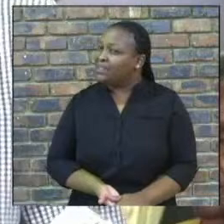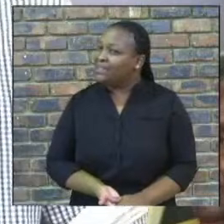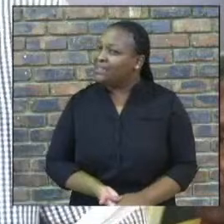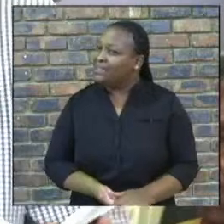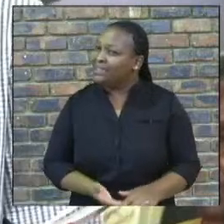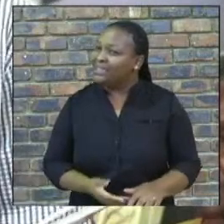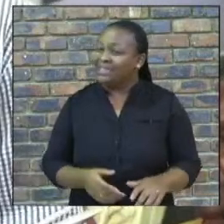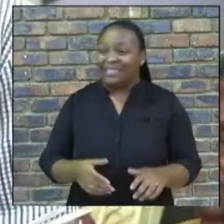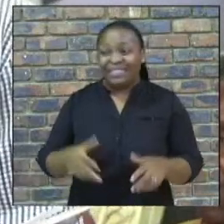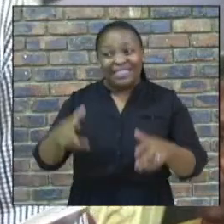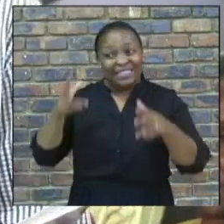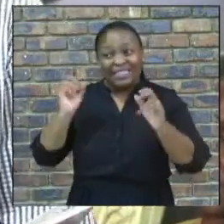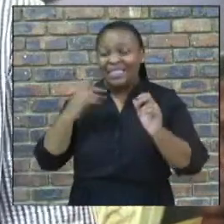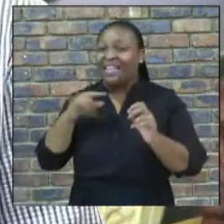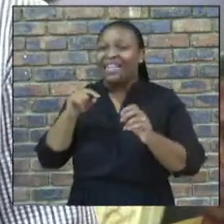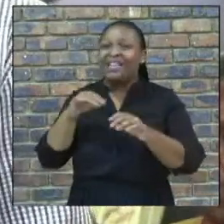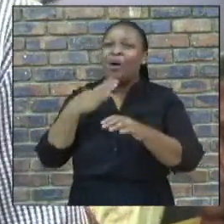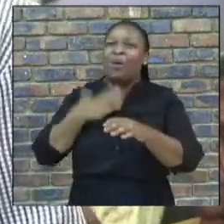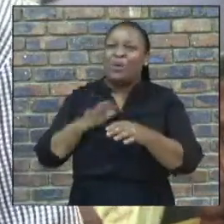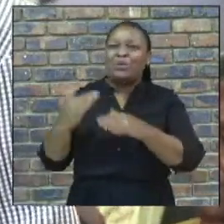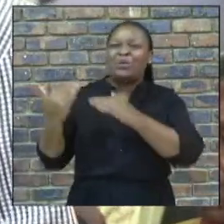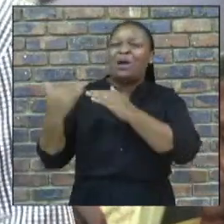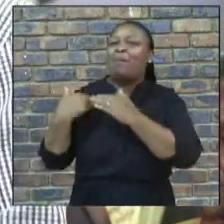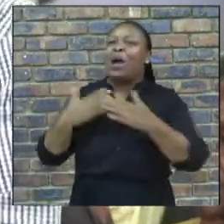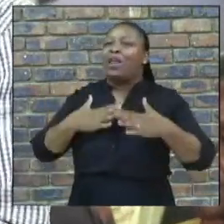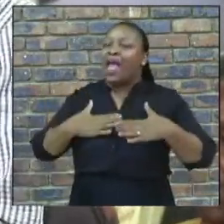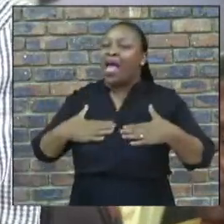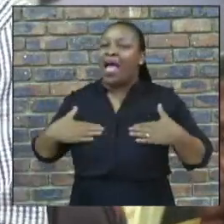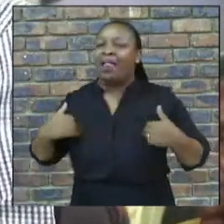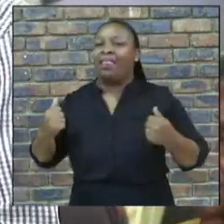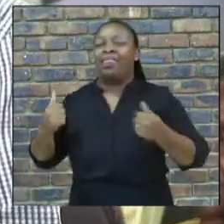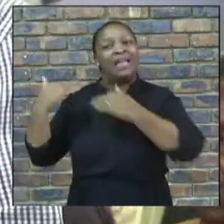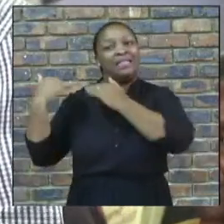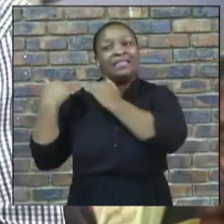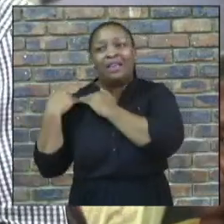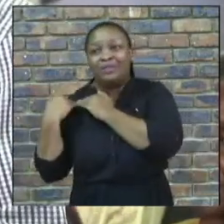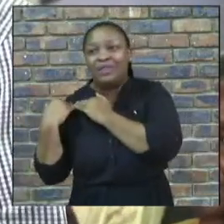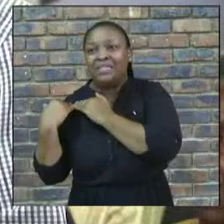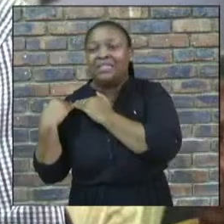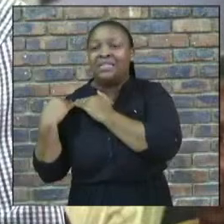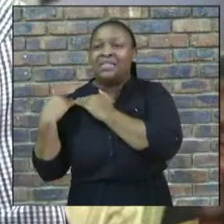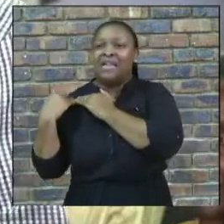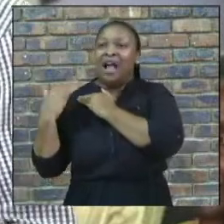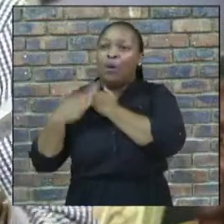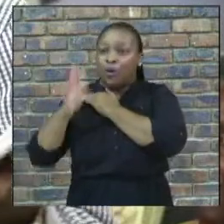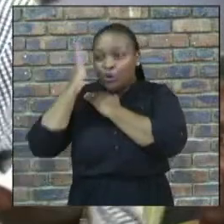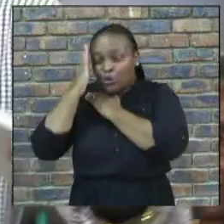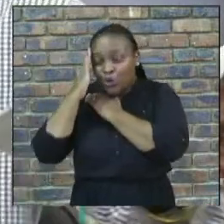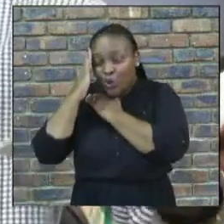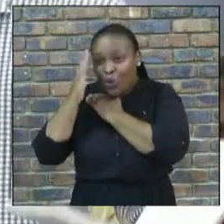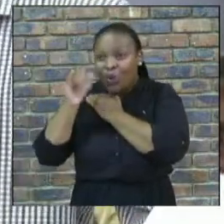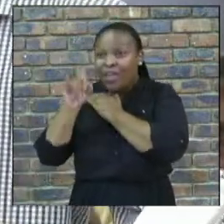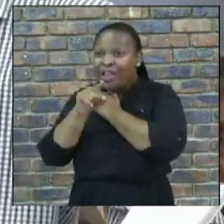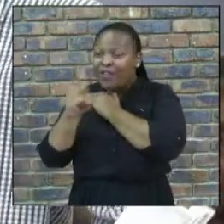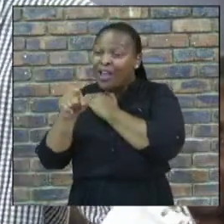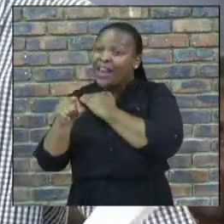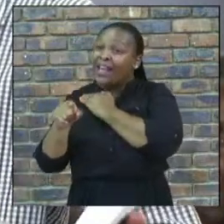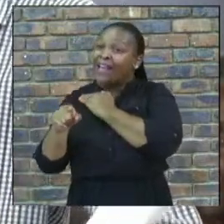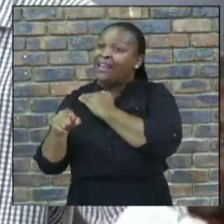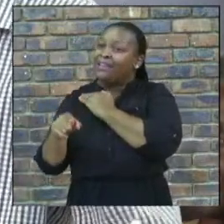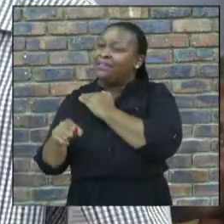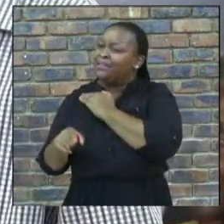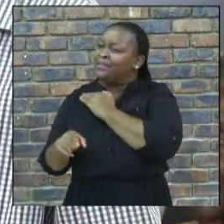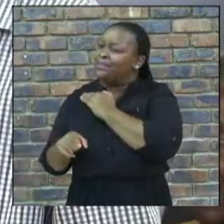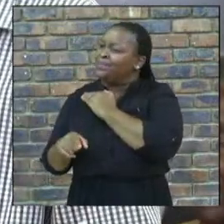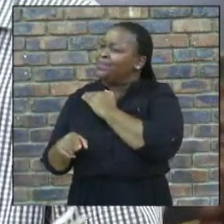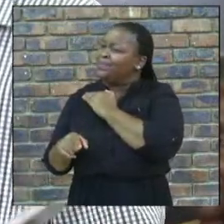noma i-community health and safety angizwanga khulunywa ngayo. We need to know ukuthi if kuyadigwa somewhere next to